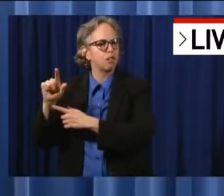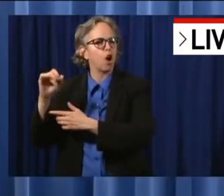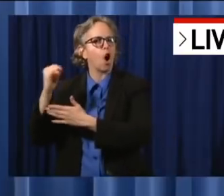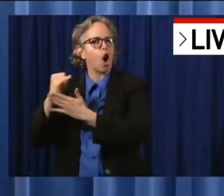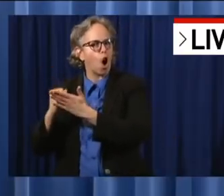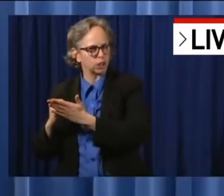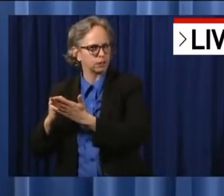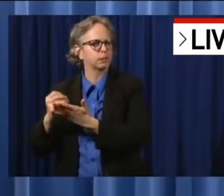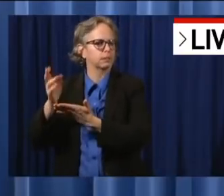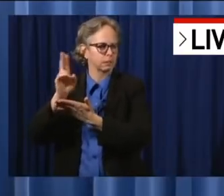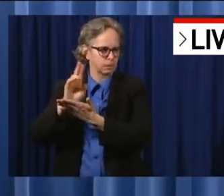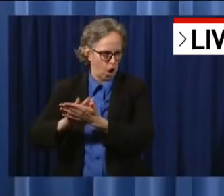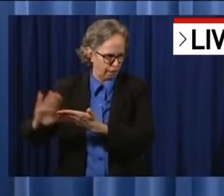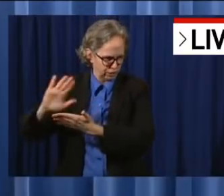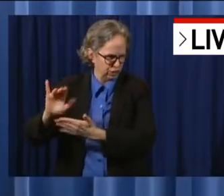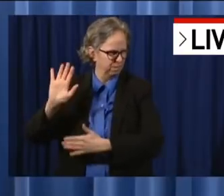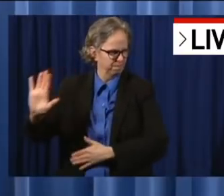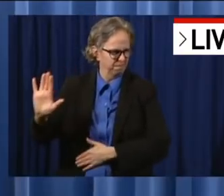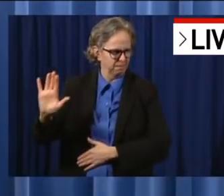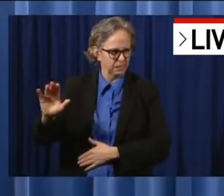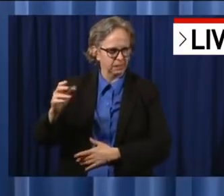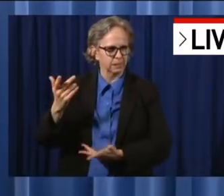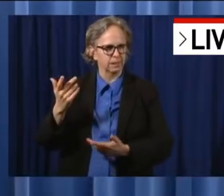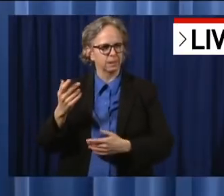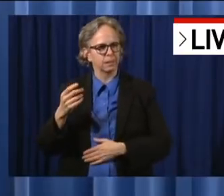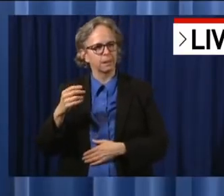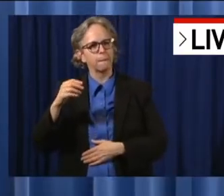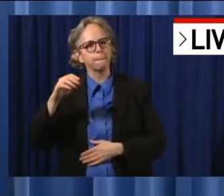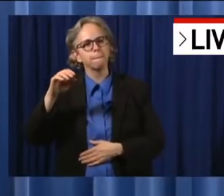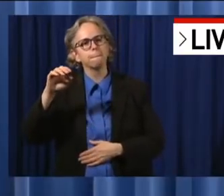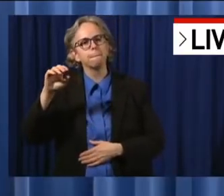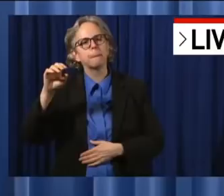So shout out to the Bluffton University.